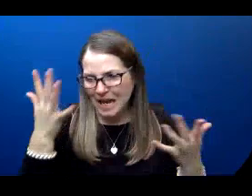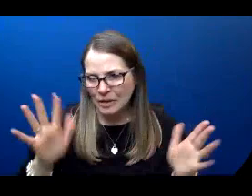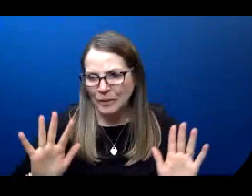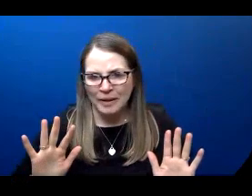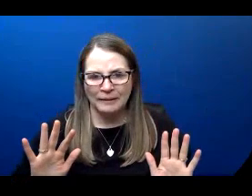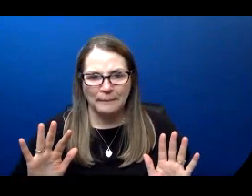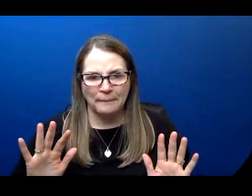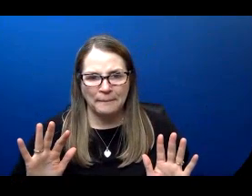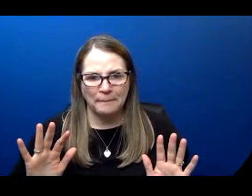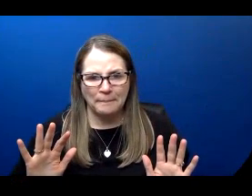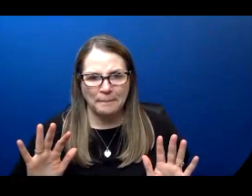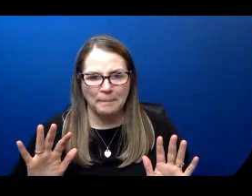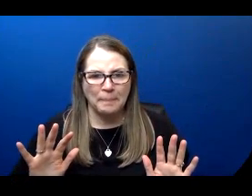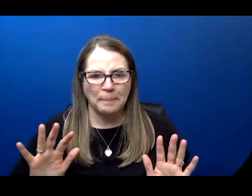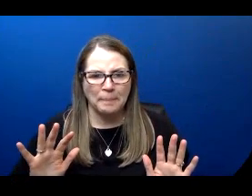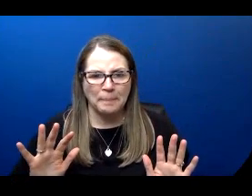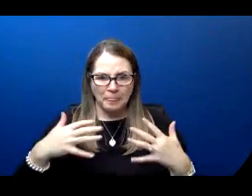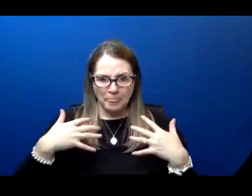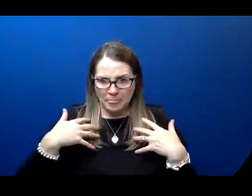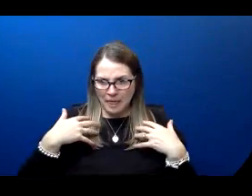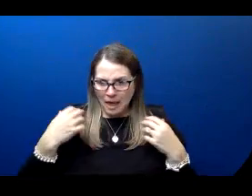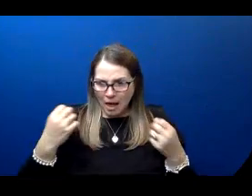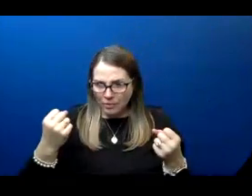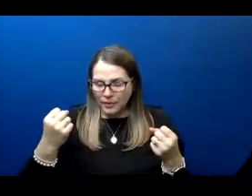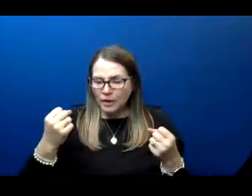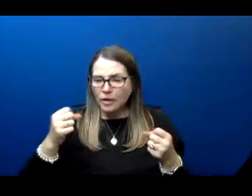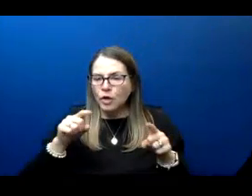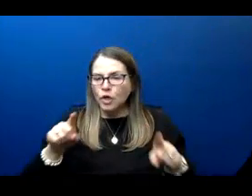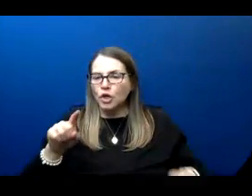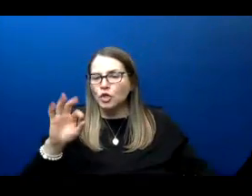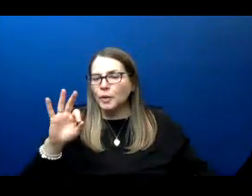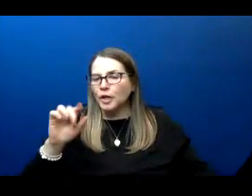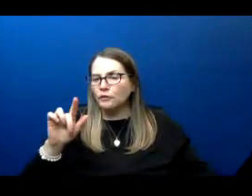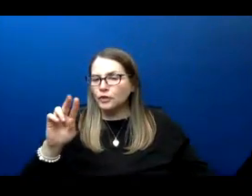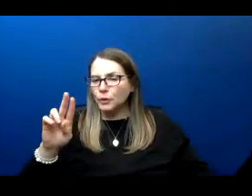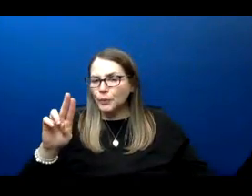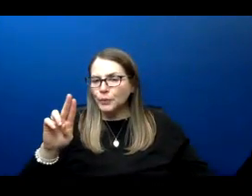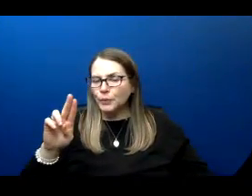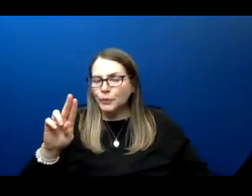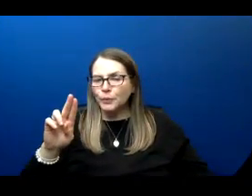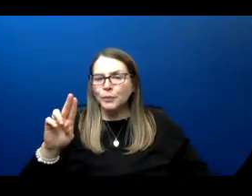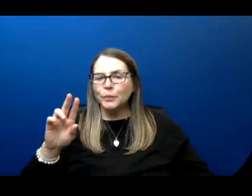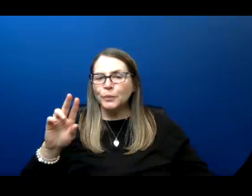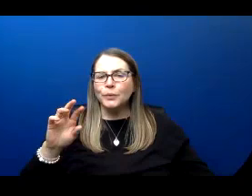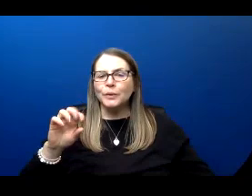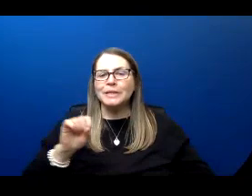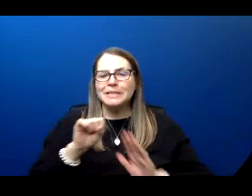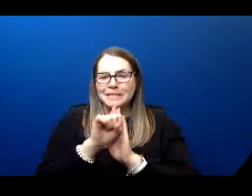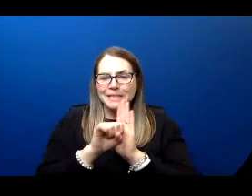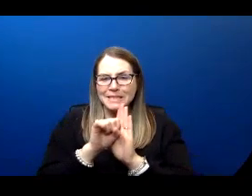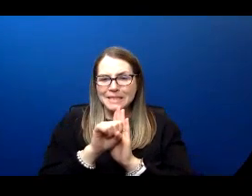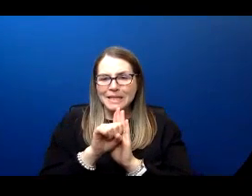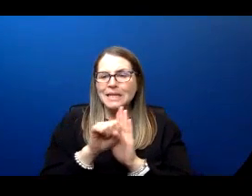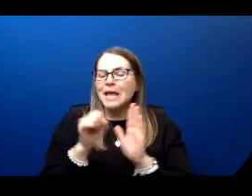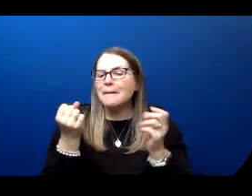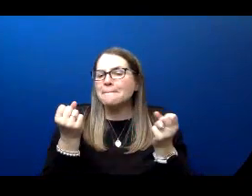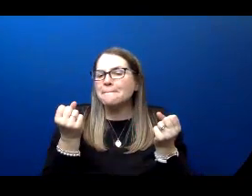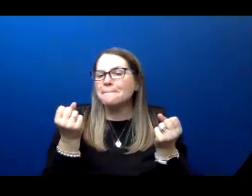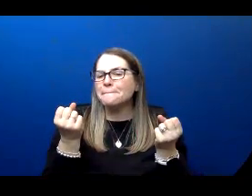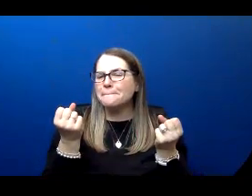A desire to stay healthy during the flu season or outbreaks, encourage vaccine uptake as well. And a major one was